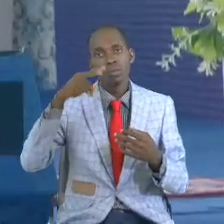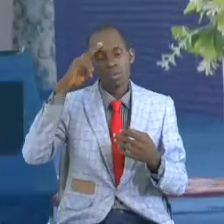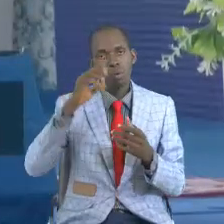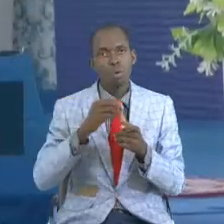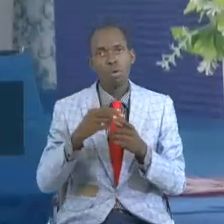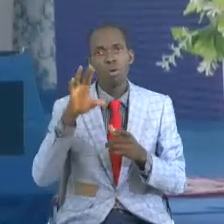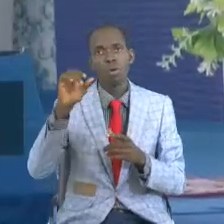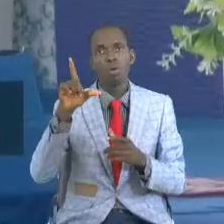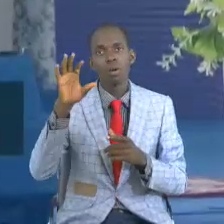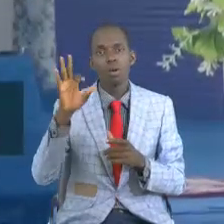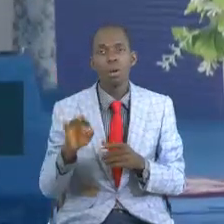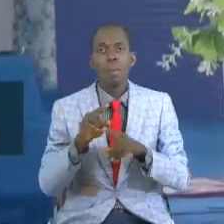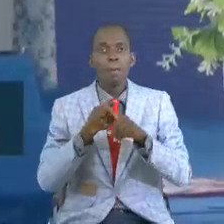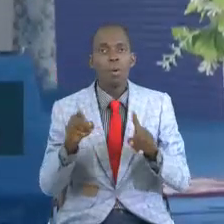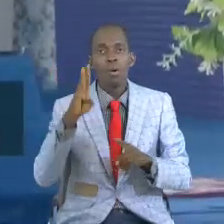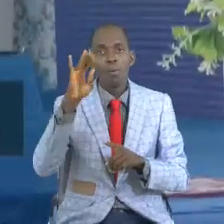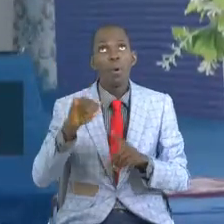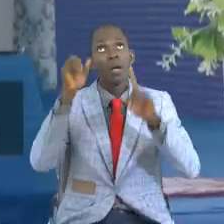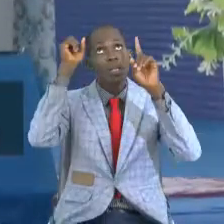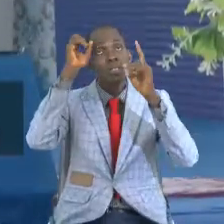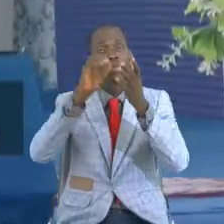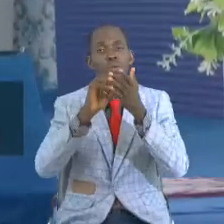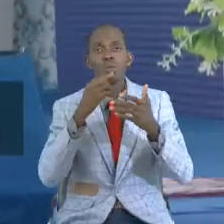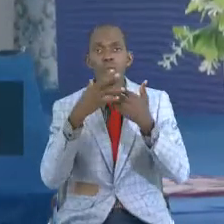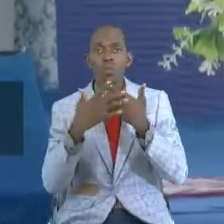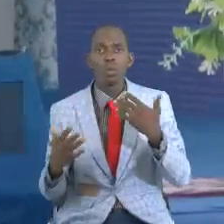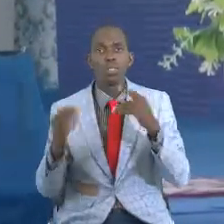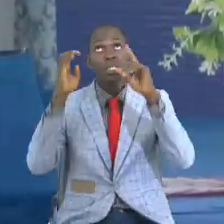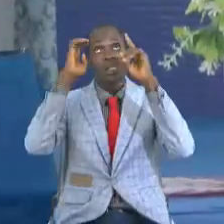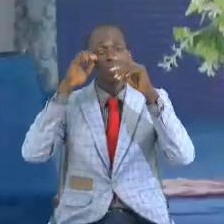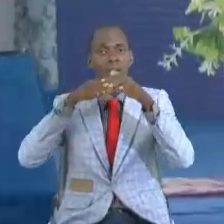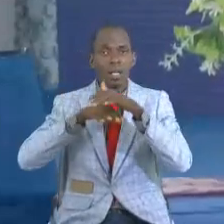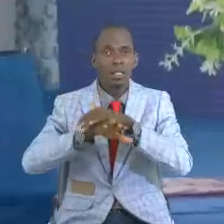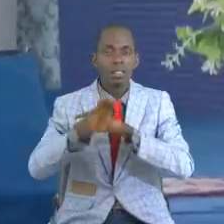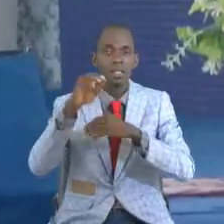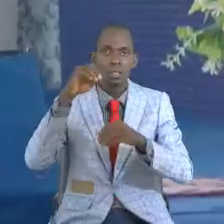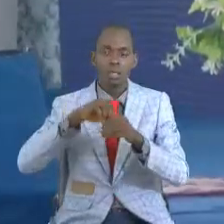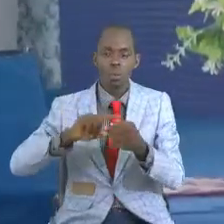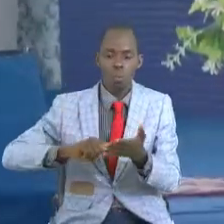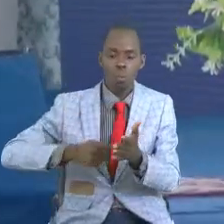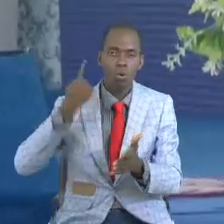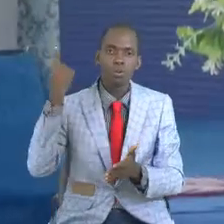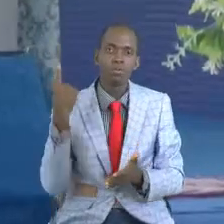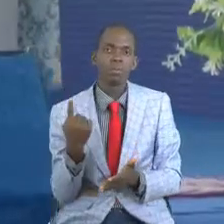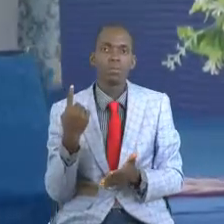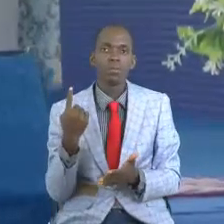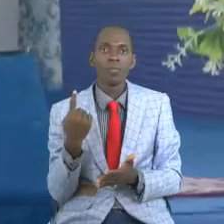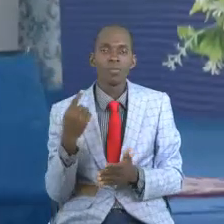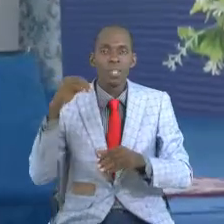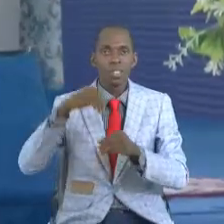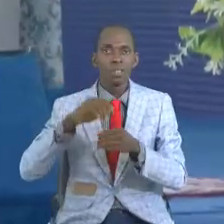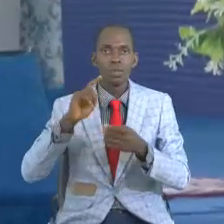blood, by his own blood, he entered in once into the